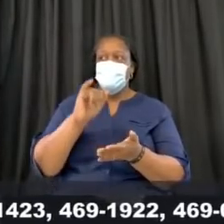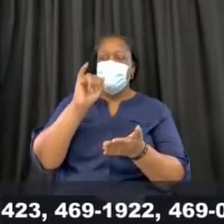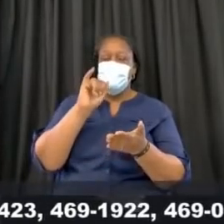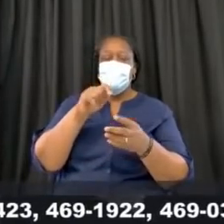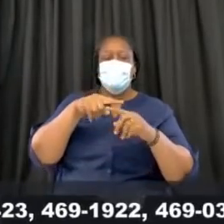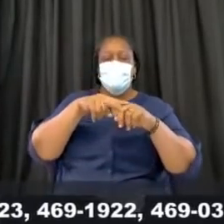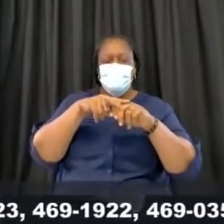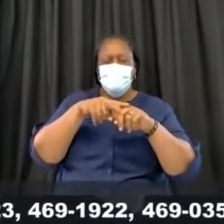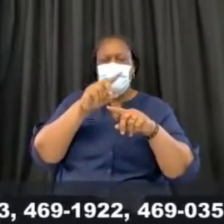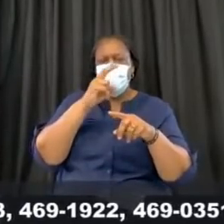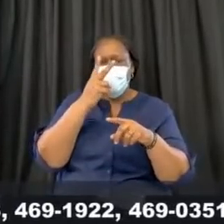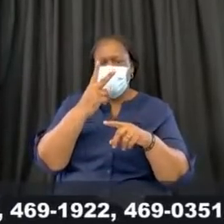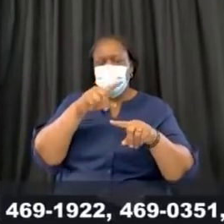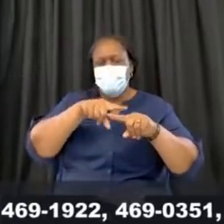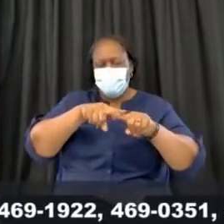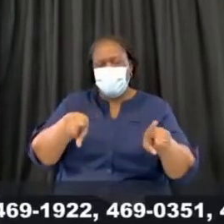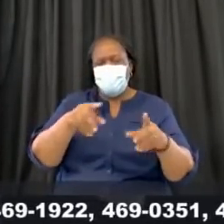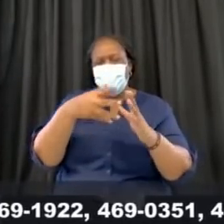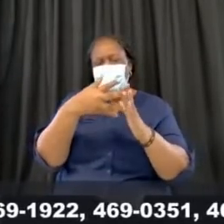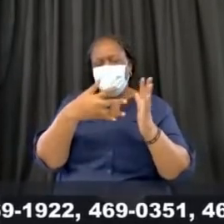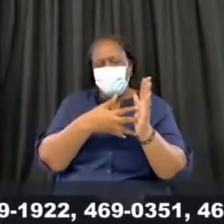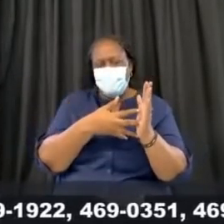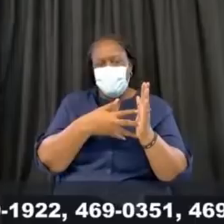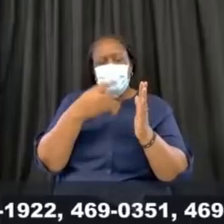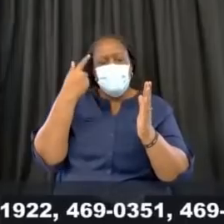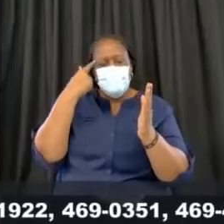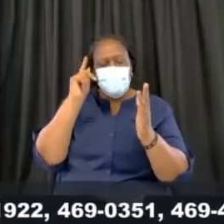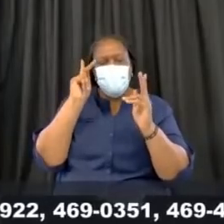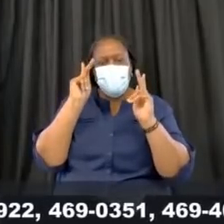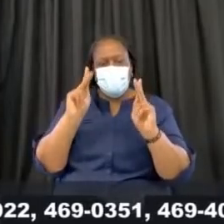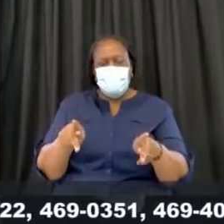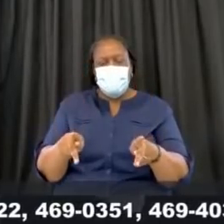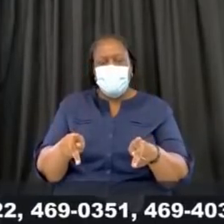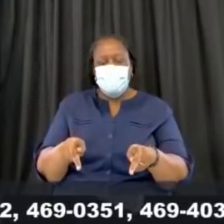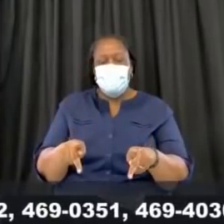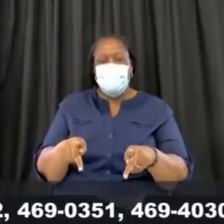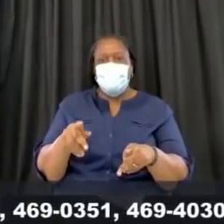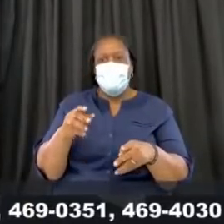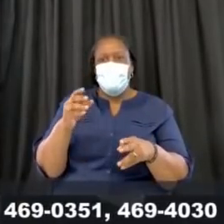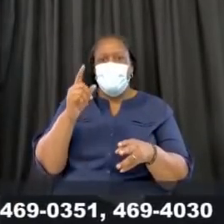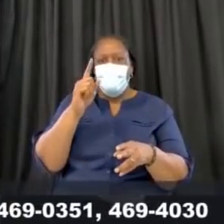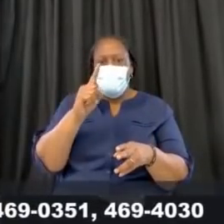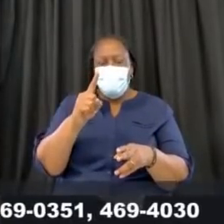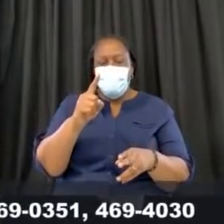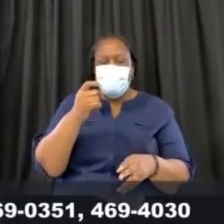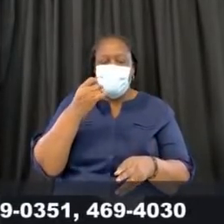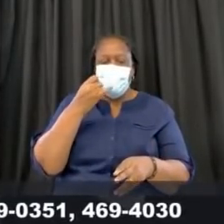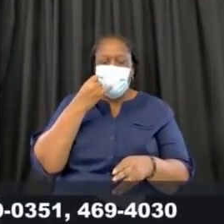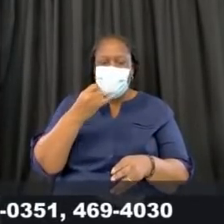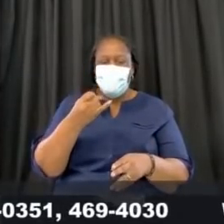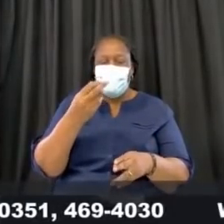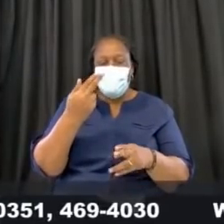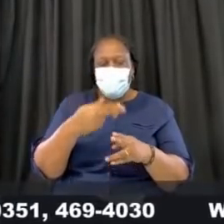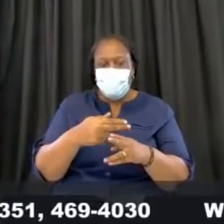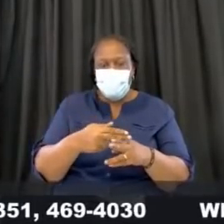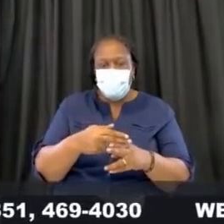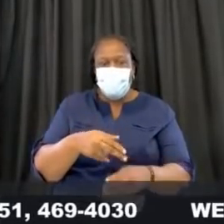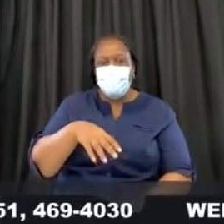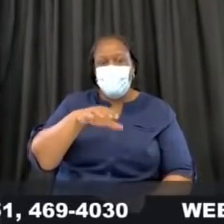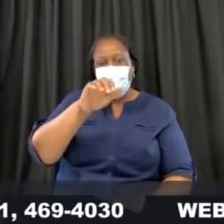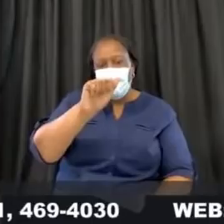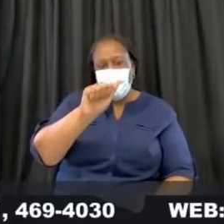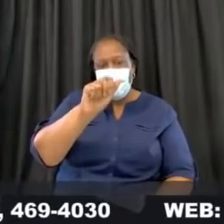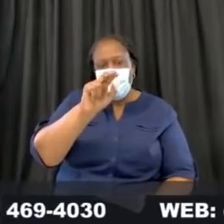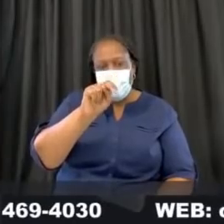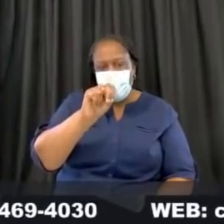as a diagnostic test right now, okay? And so one must make sure that when we're speaking about rapid tests, we know